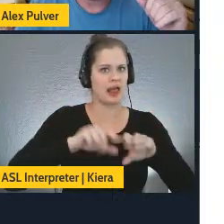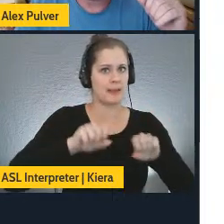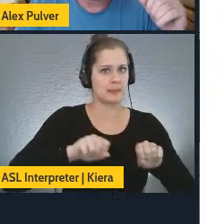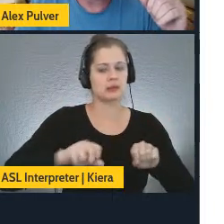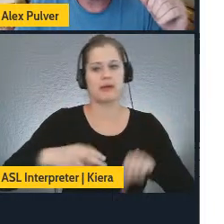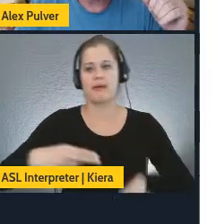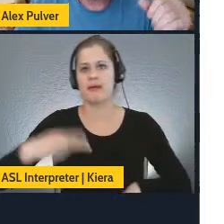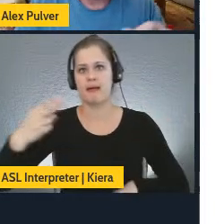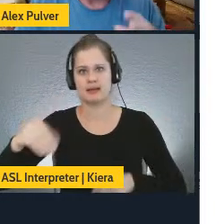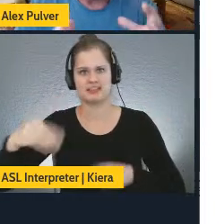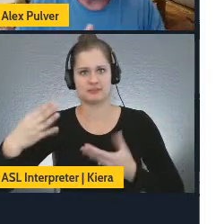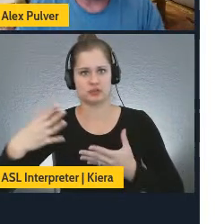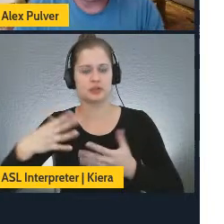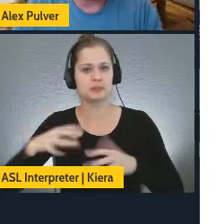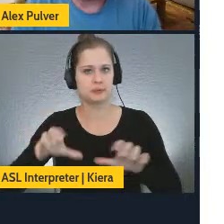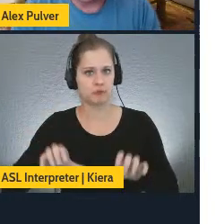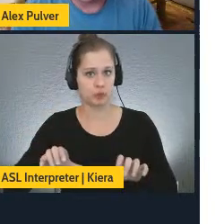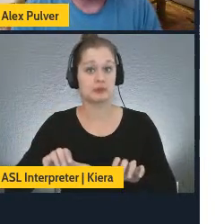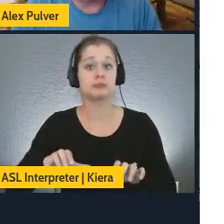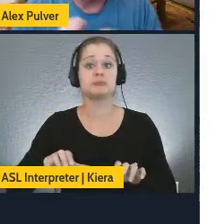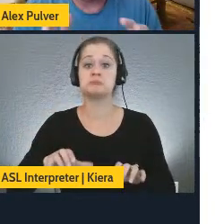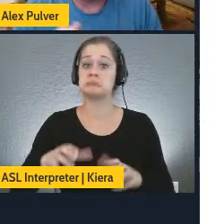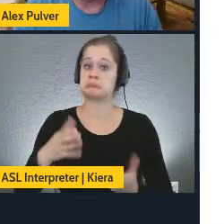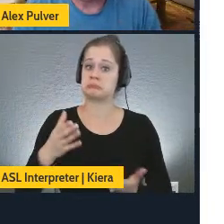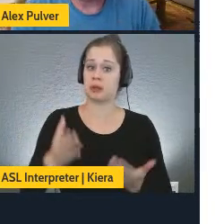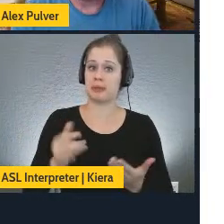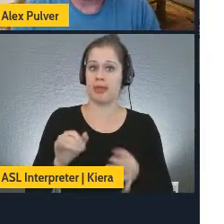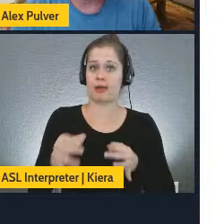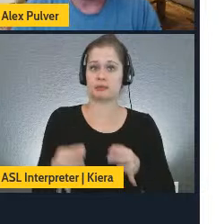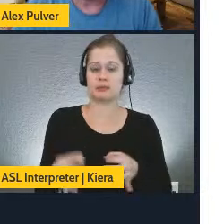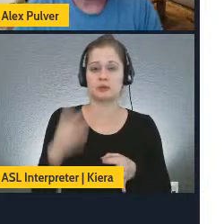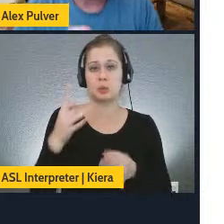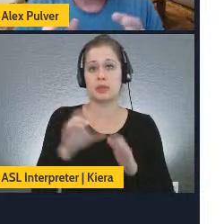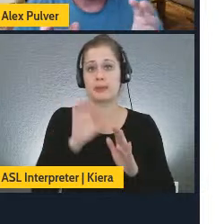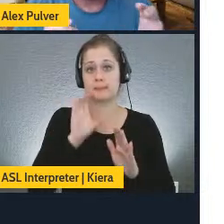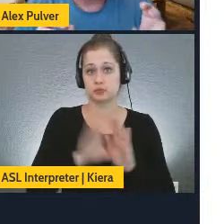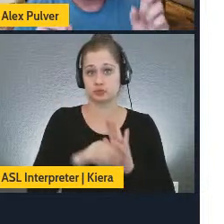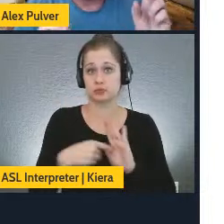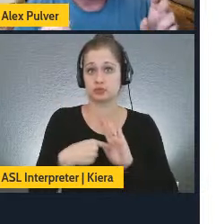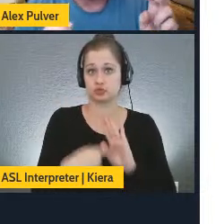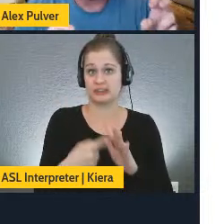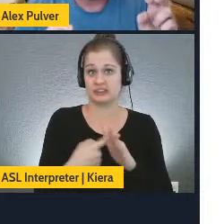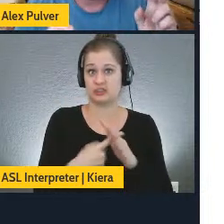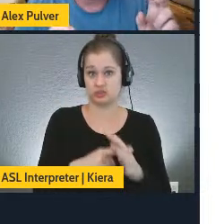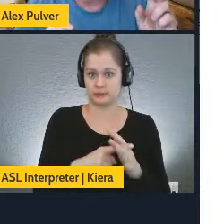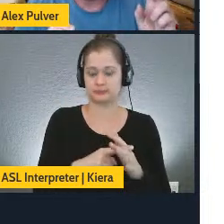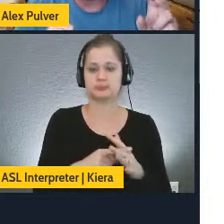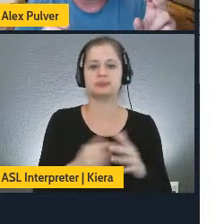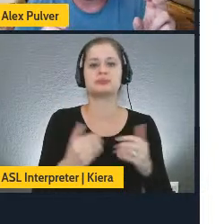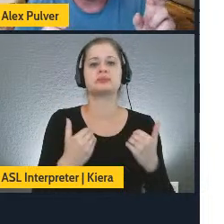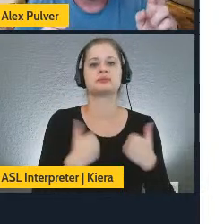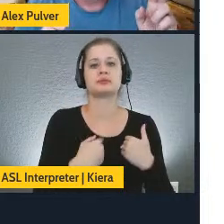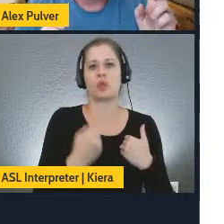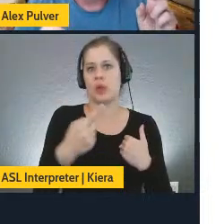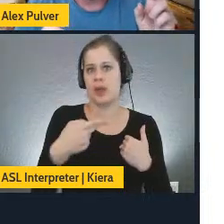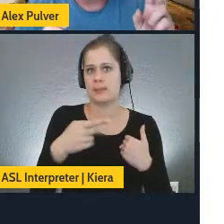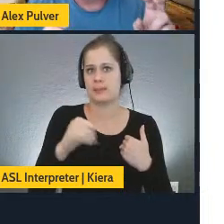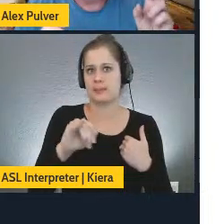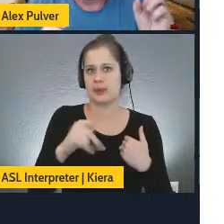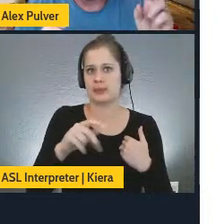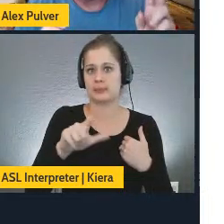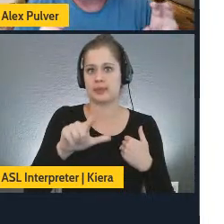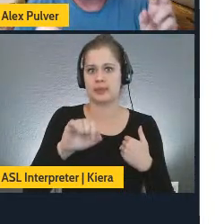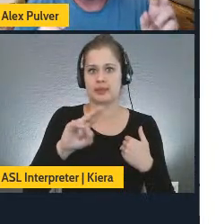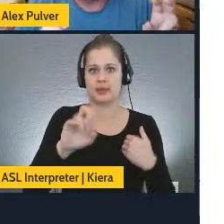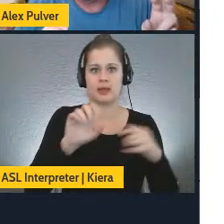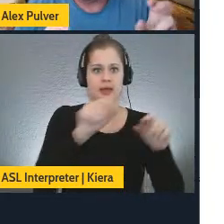delivery performance. And maybe that explains why the picture I showed you initially has a single Git repository and a pipeline attached